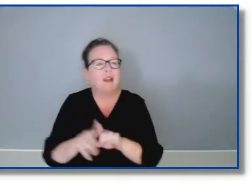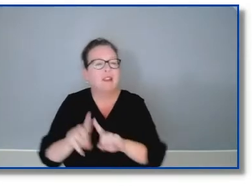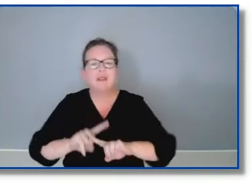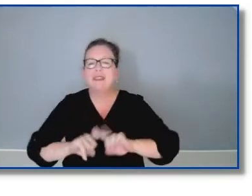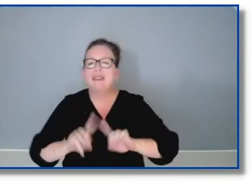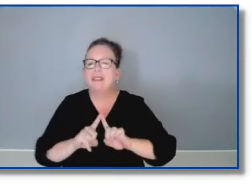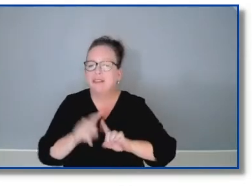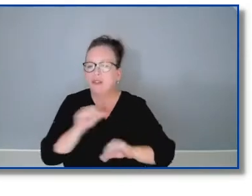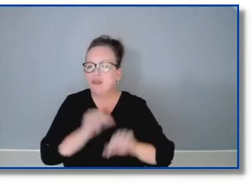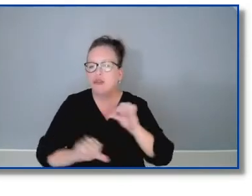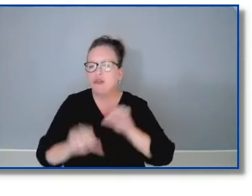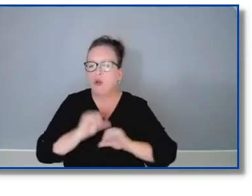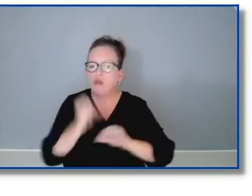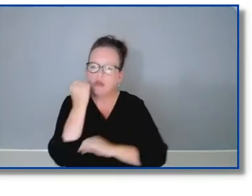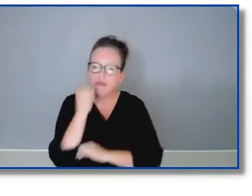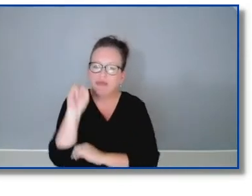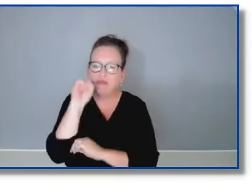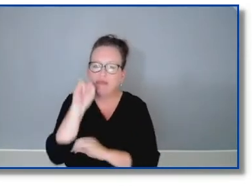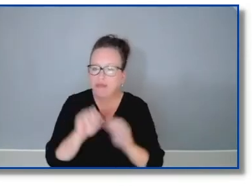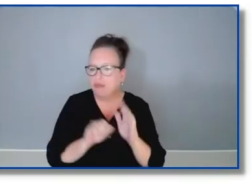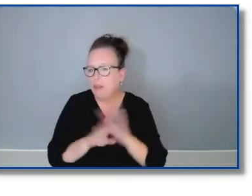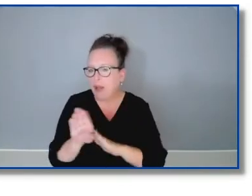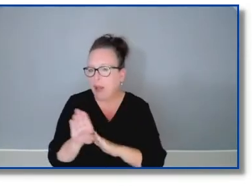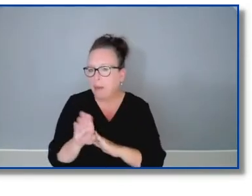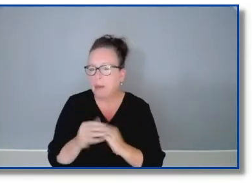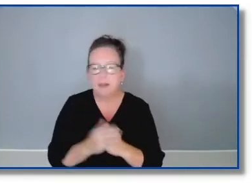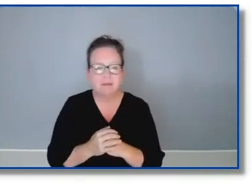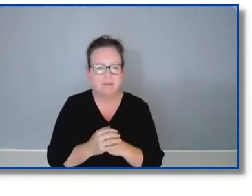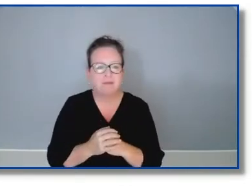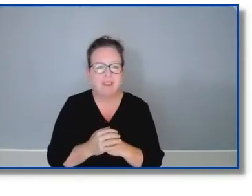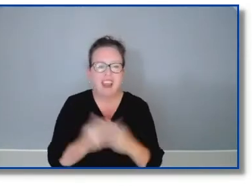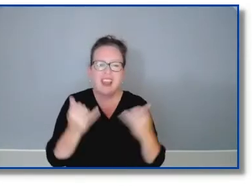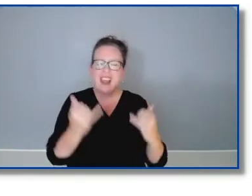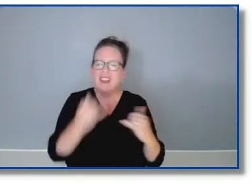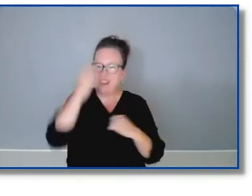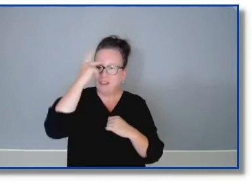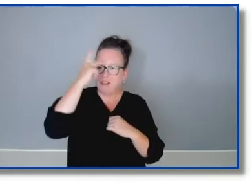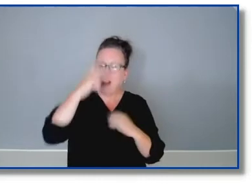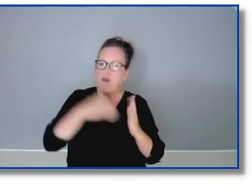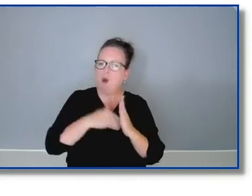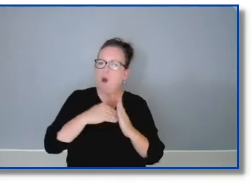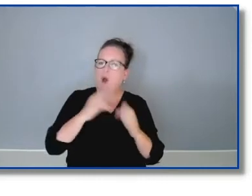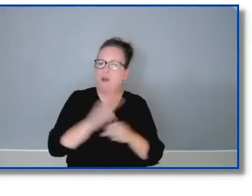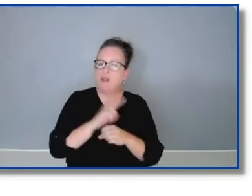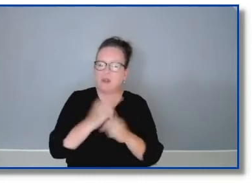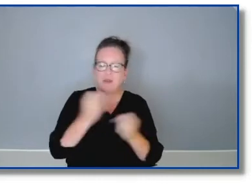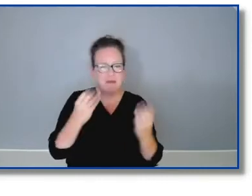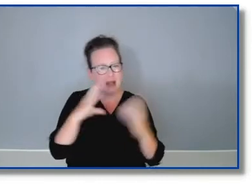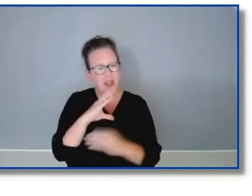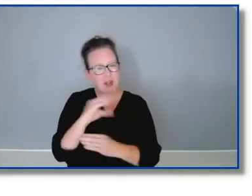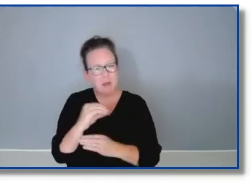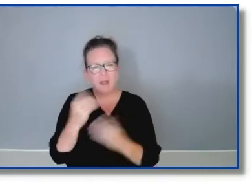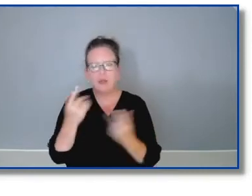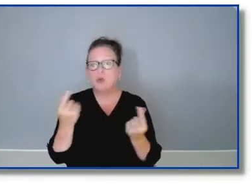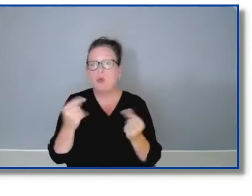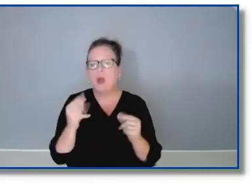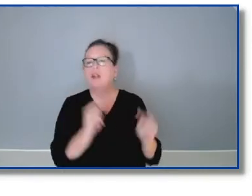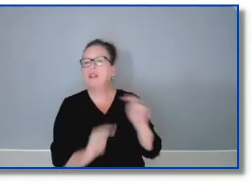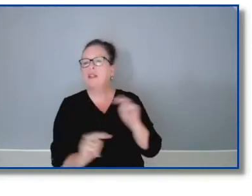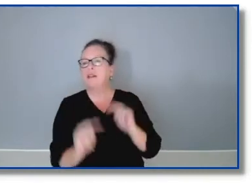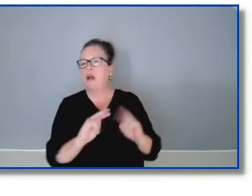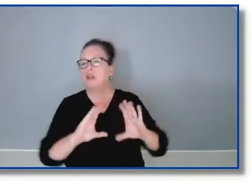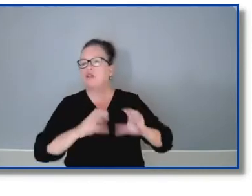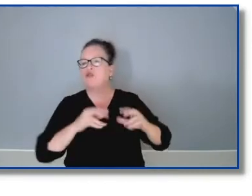technologies are very often used by corporations and by the states to monitor crowds and to survey them and